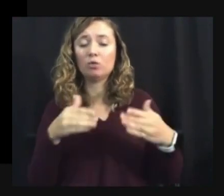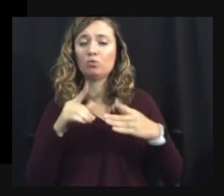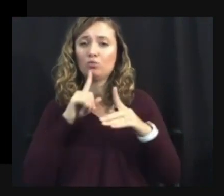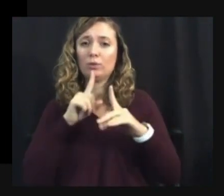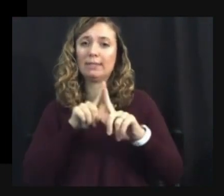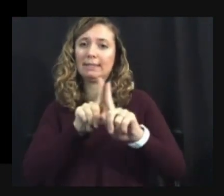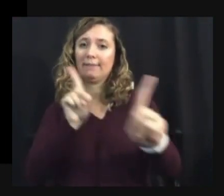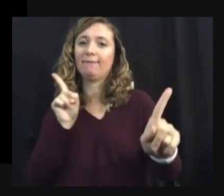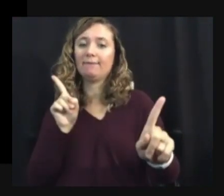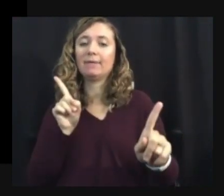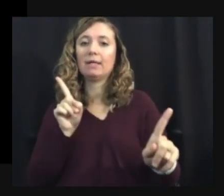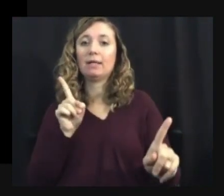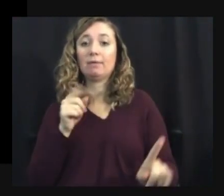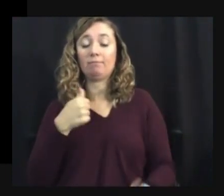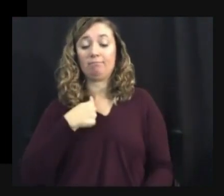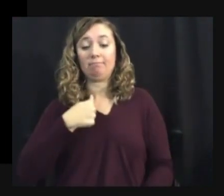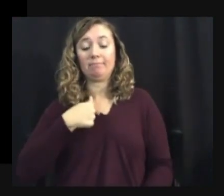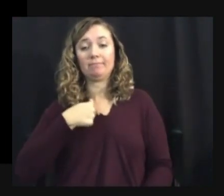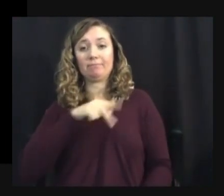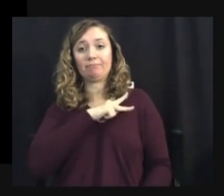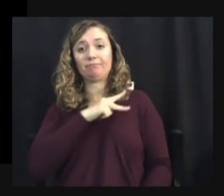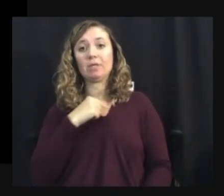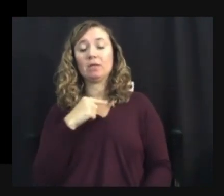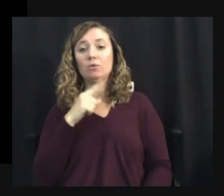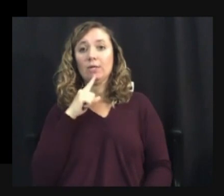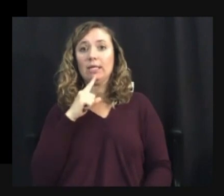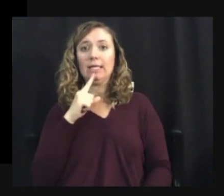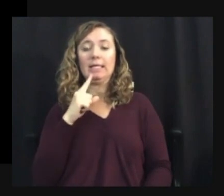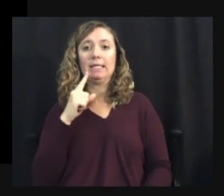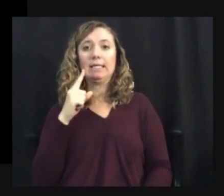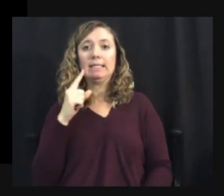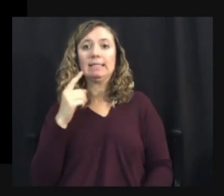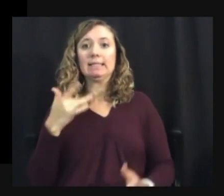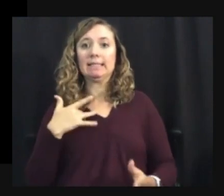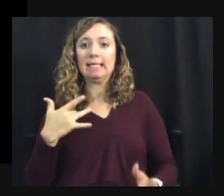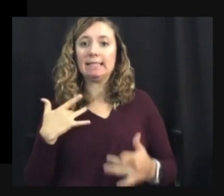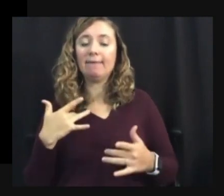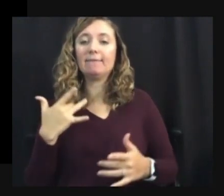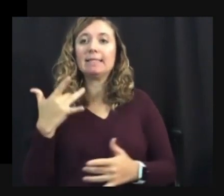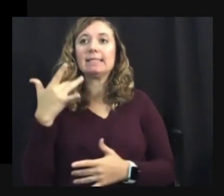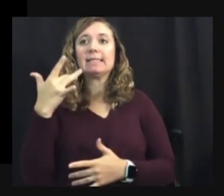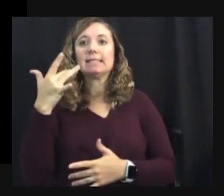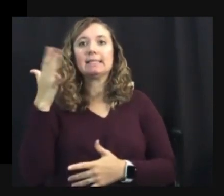very hypersensitive to sound and light and smell.